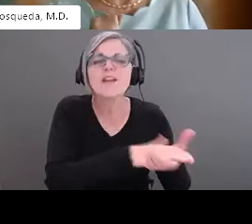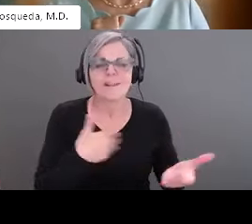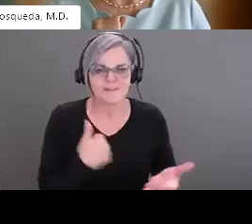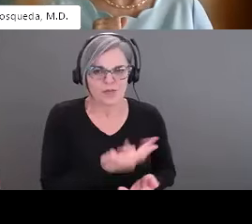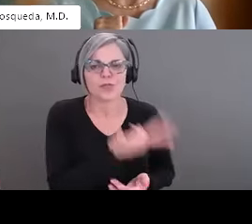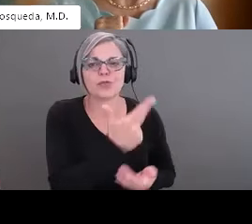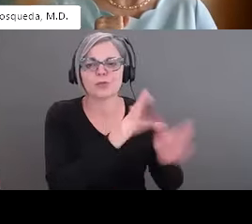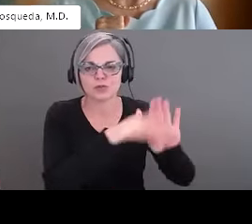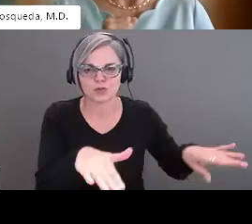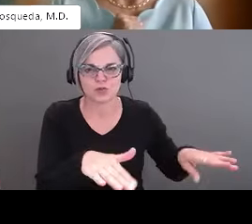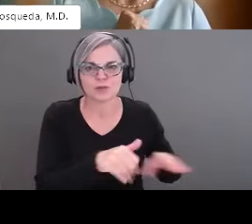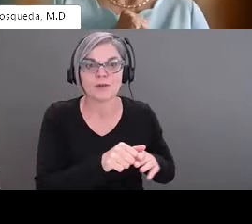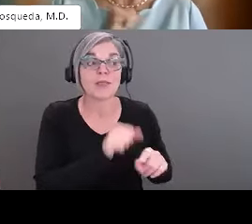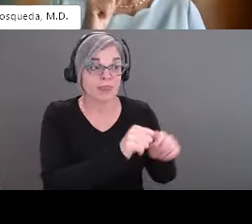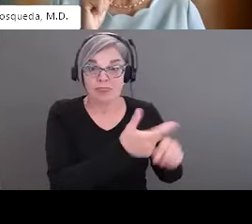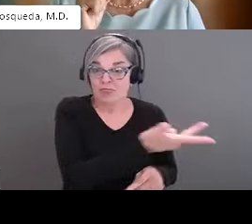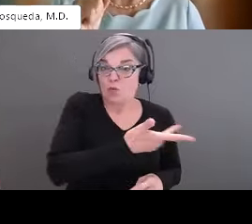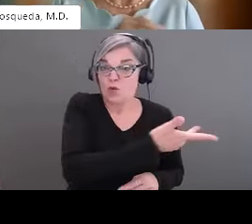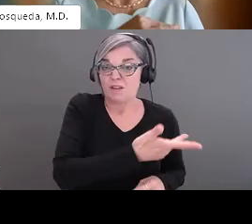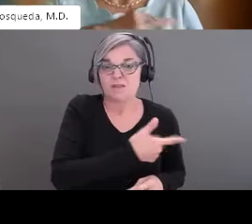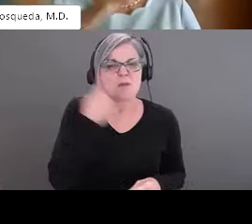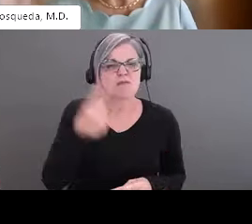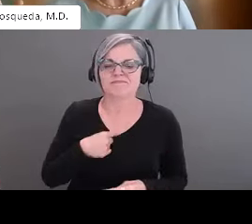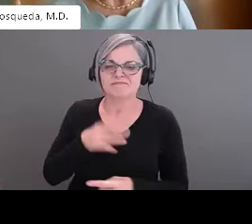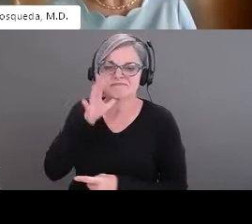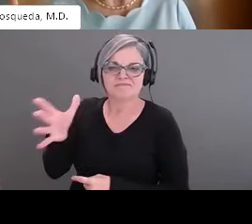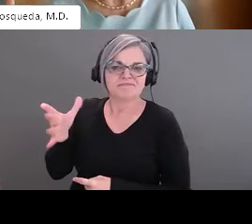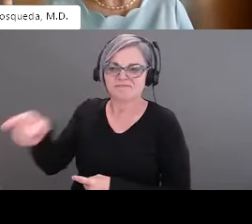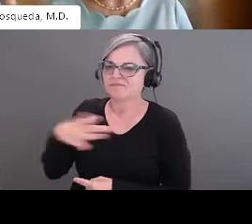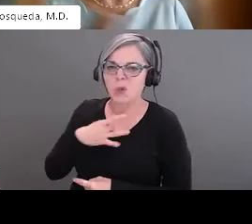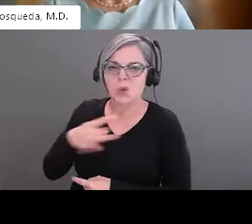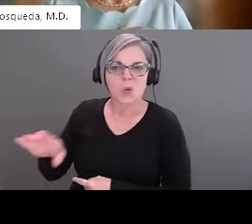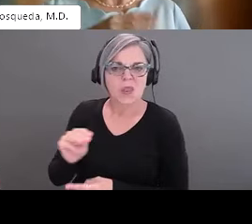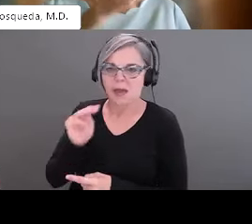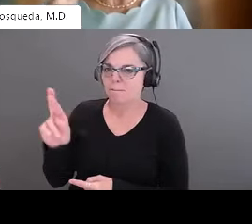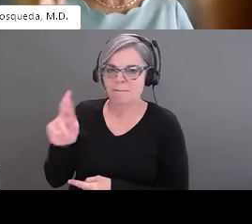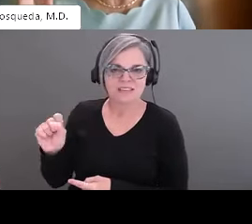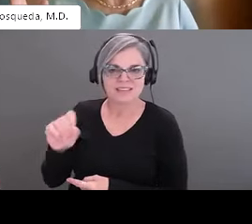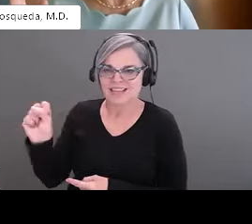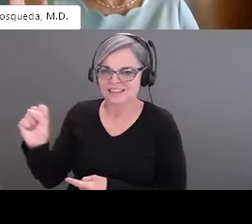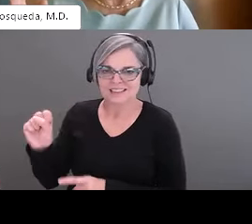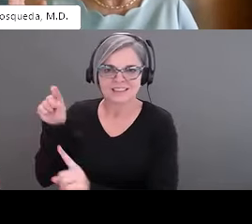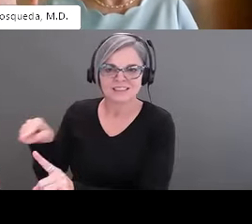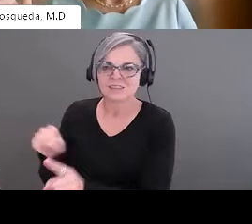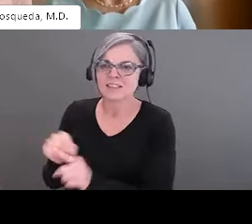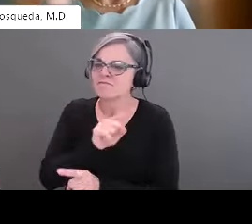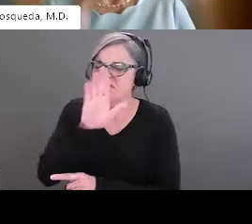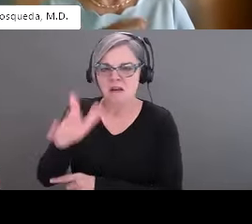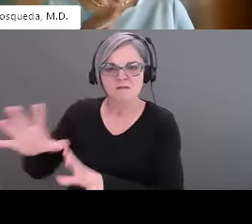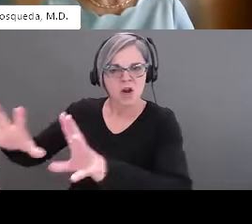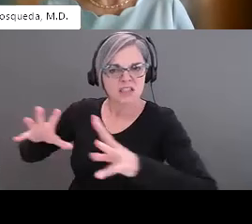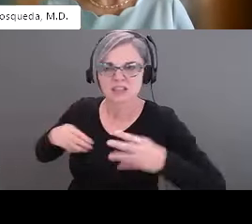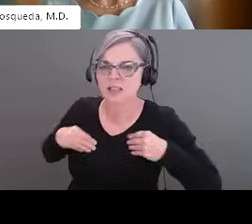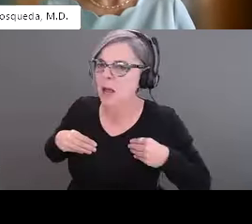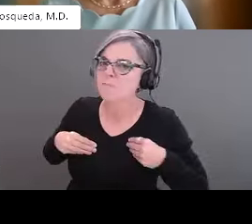always disliked Mrs. S. So 30 years on, she's never been accepted, never been acceptable,